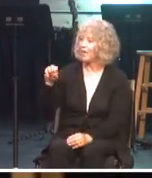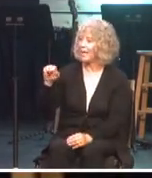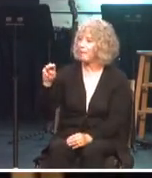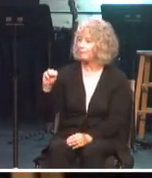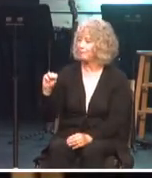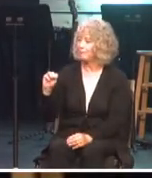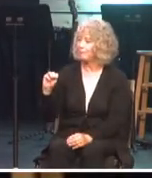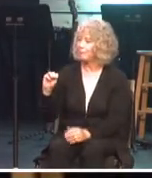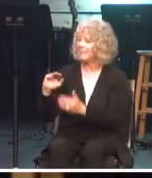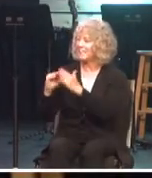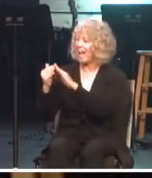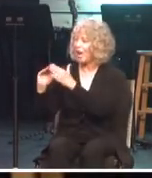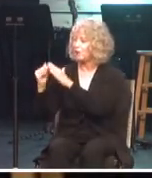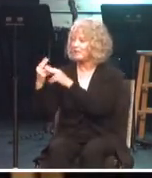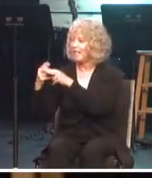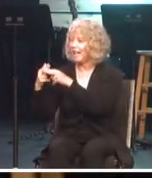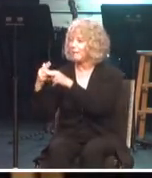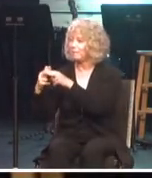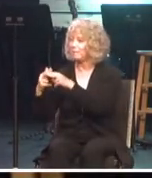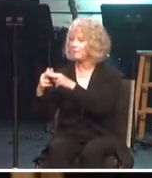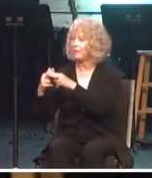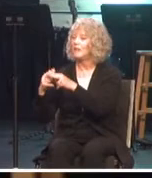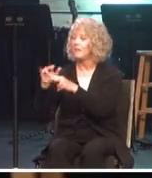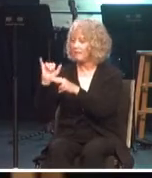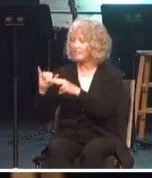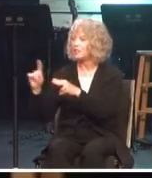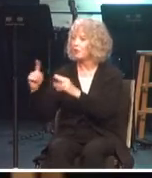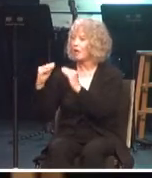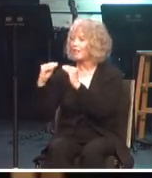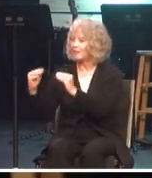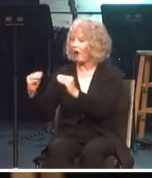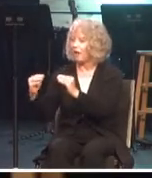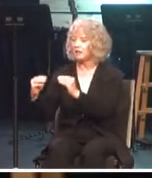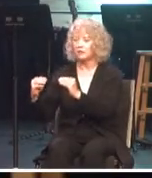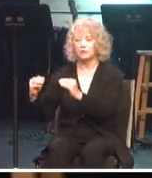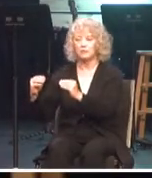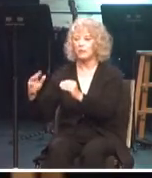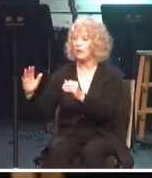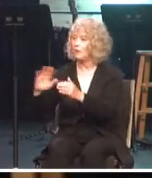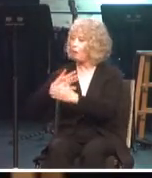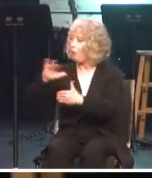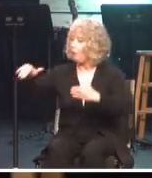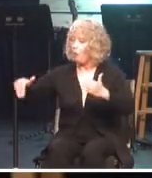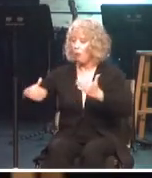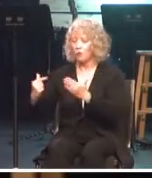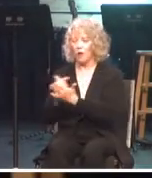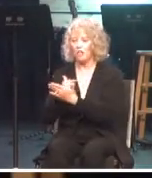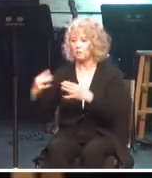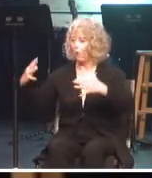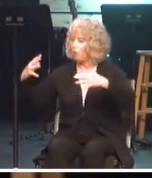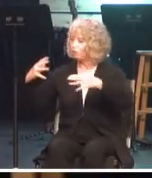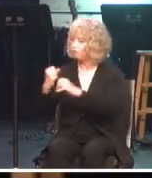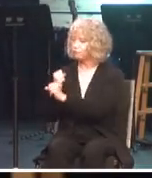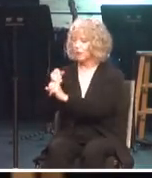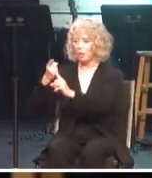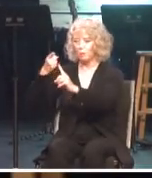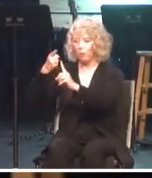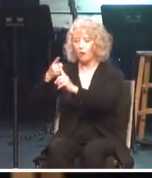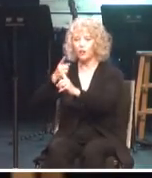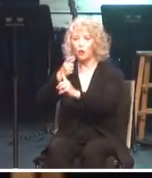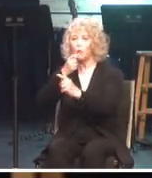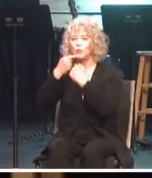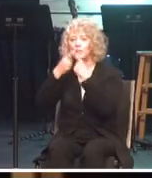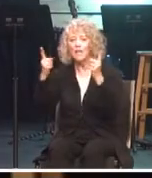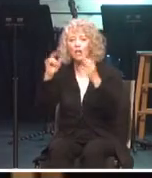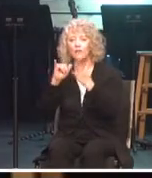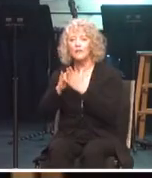You have here the entire gospel summarized. The entire gospel summarized by the very author of